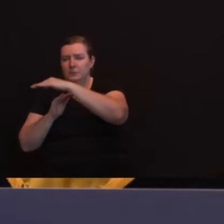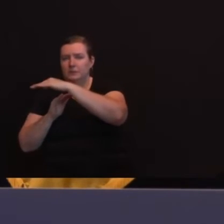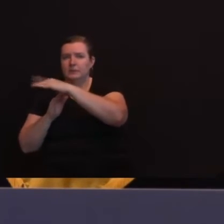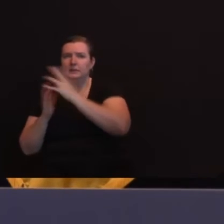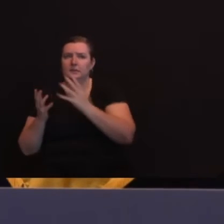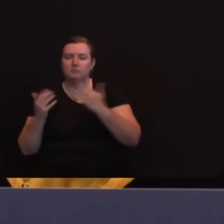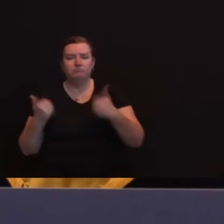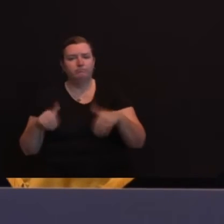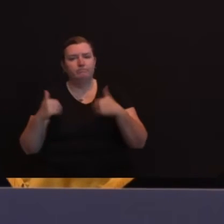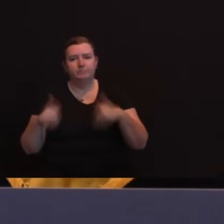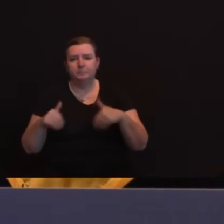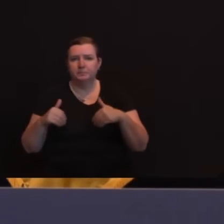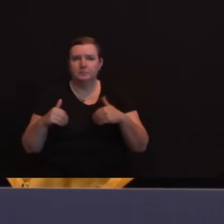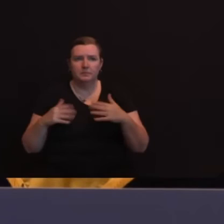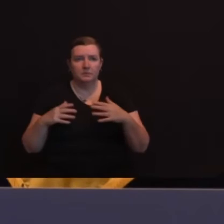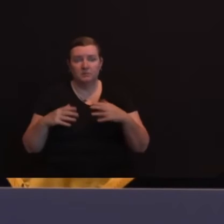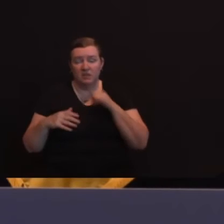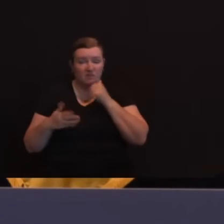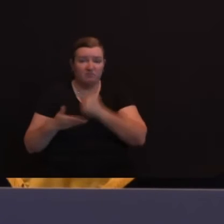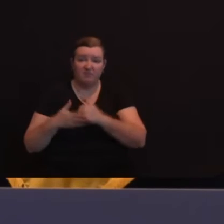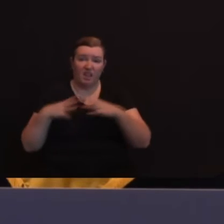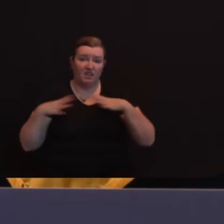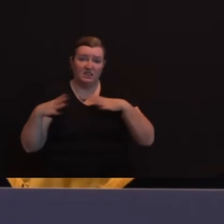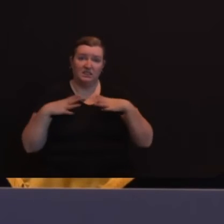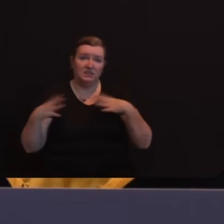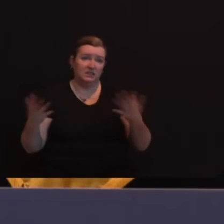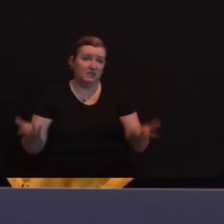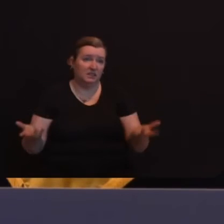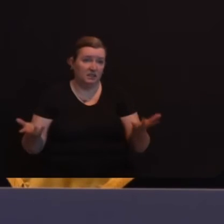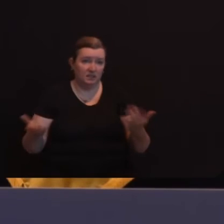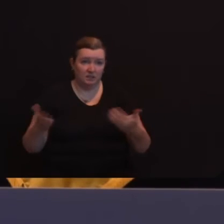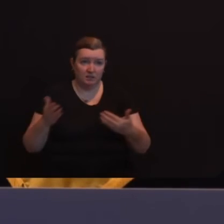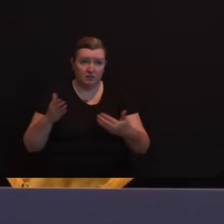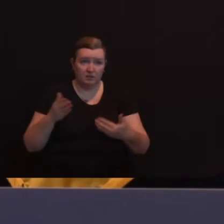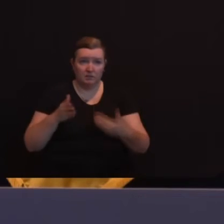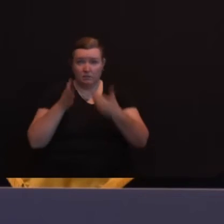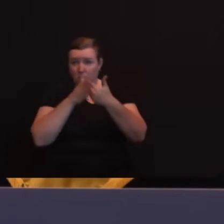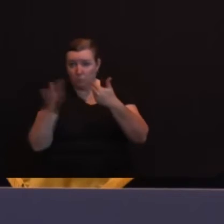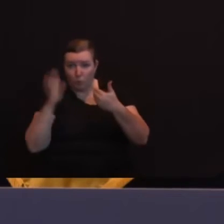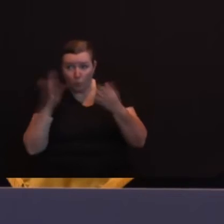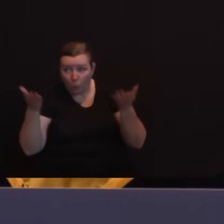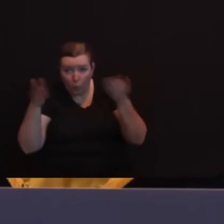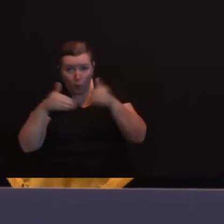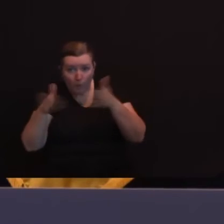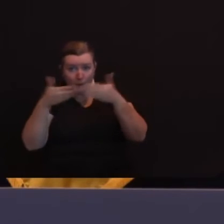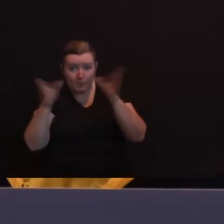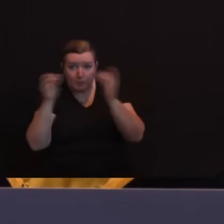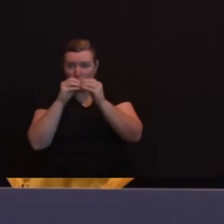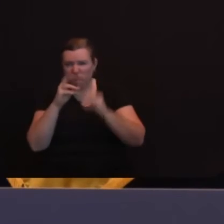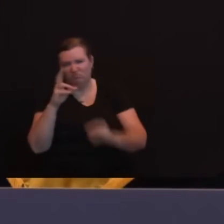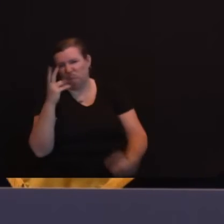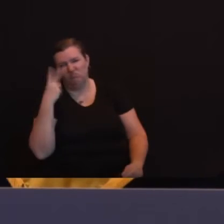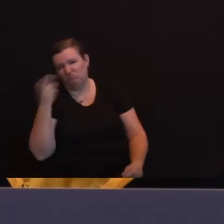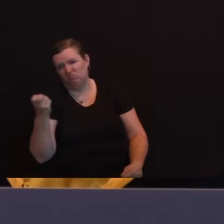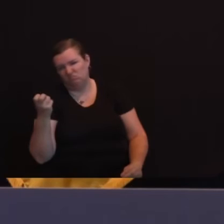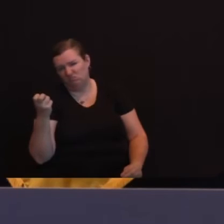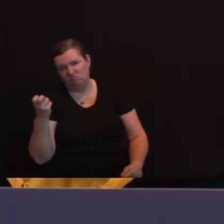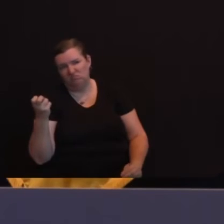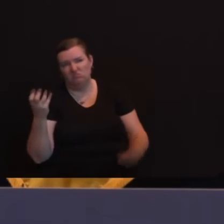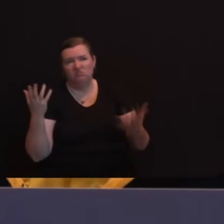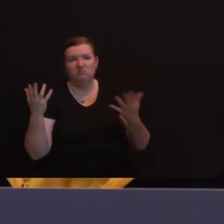don't think we're going to be taking any more steps to open stuff up for the time being, but folks, this is a good place to end. It's how we